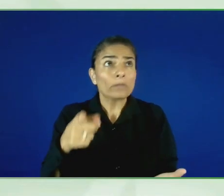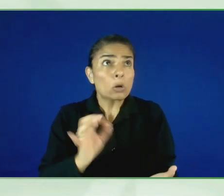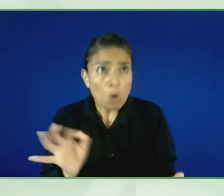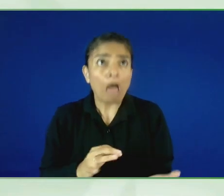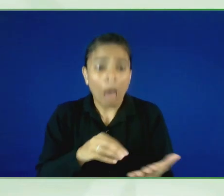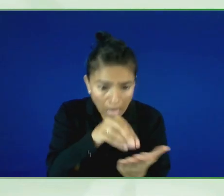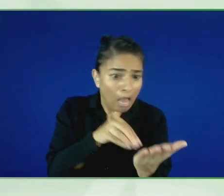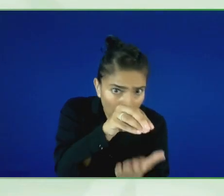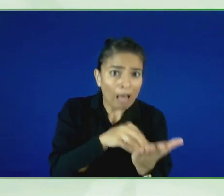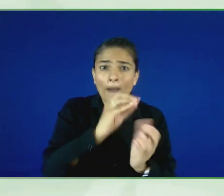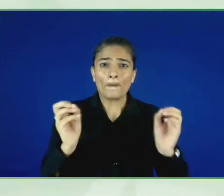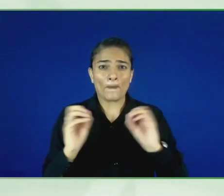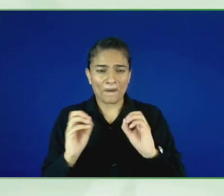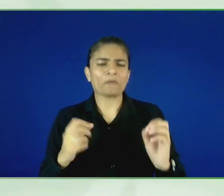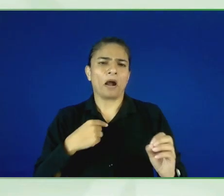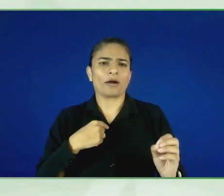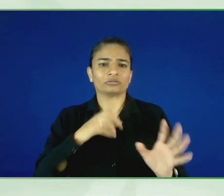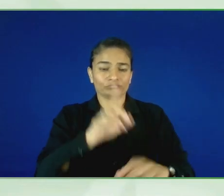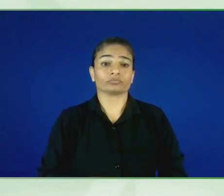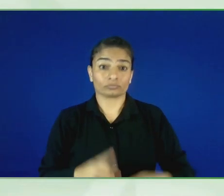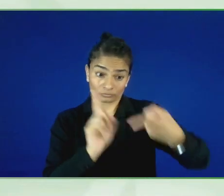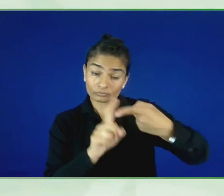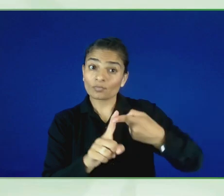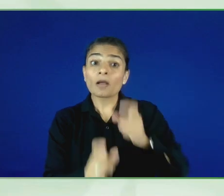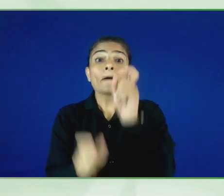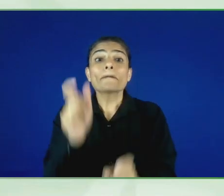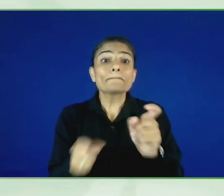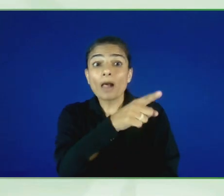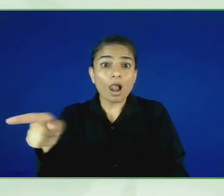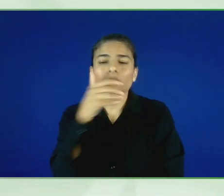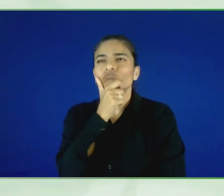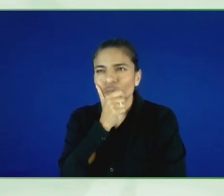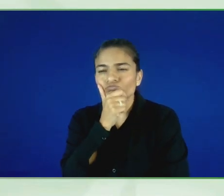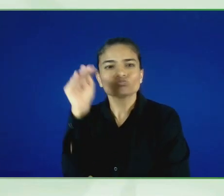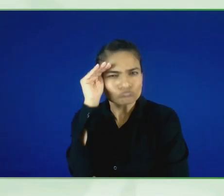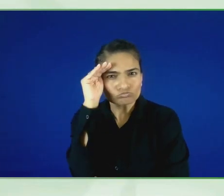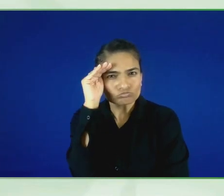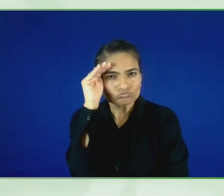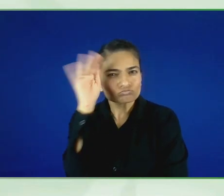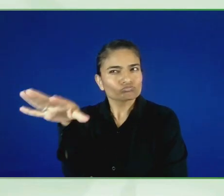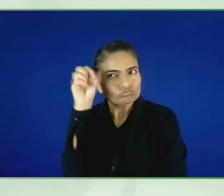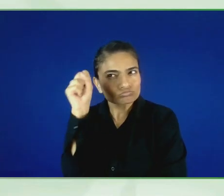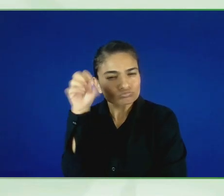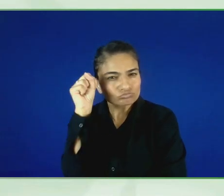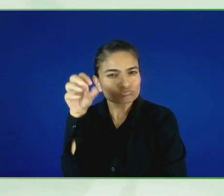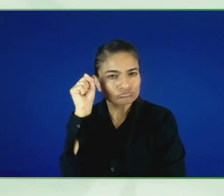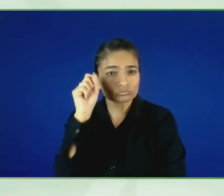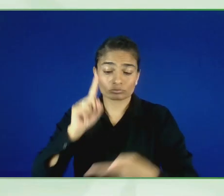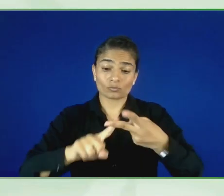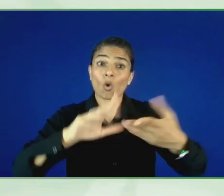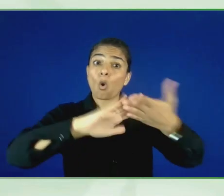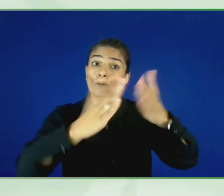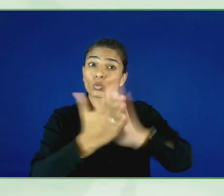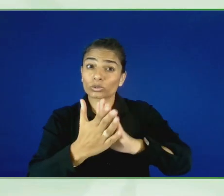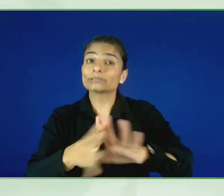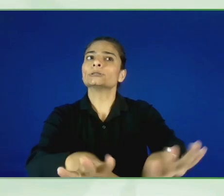Listen to people around you, listen to the community, listen to your own inner voice, I guess, from a